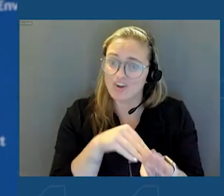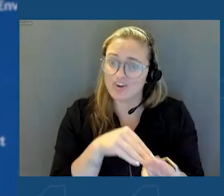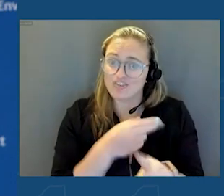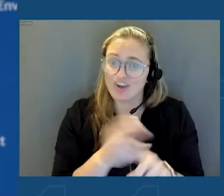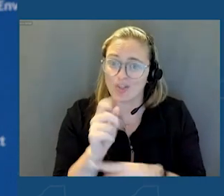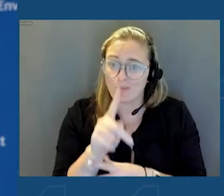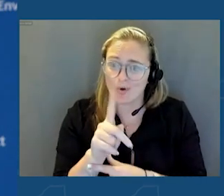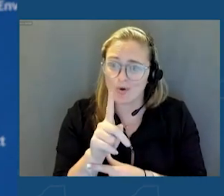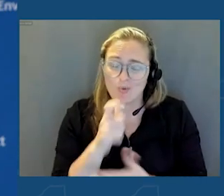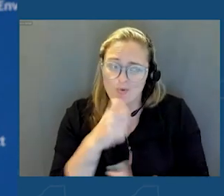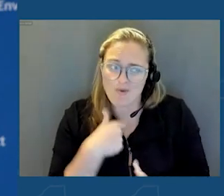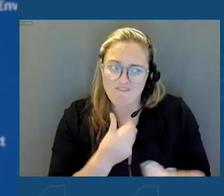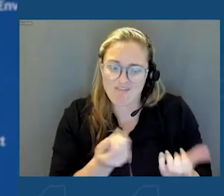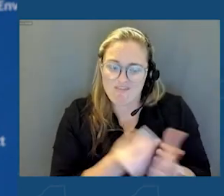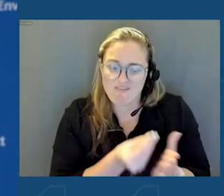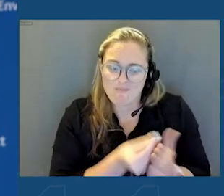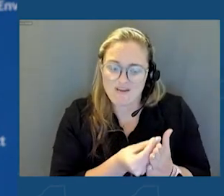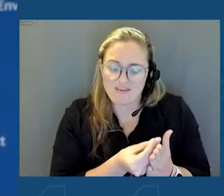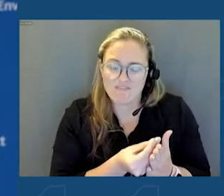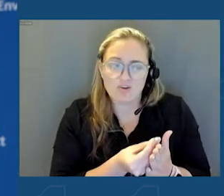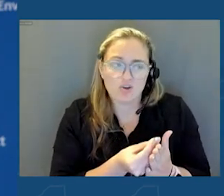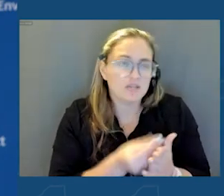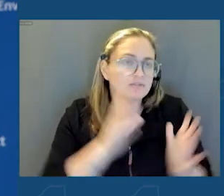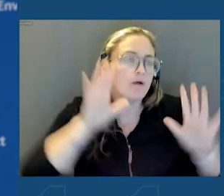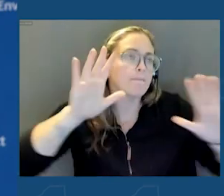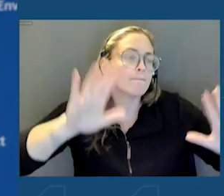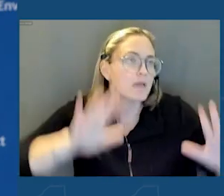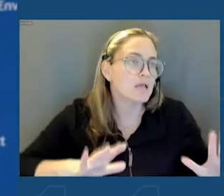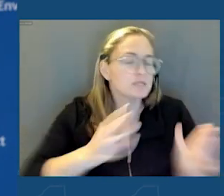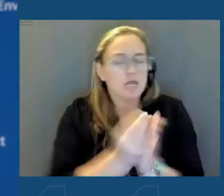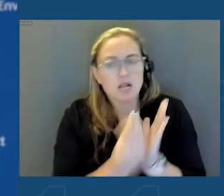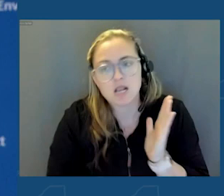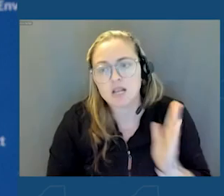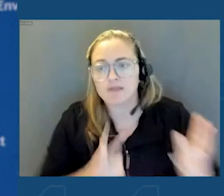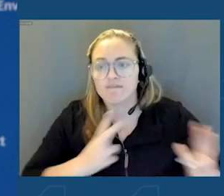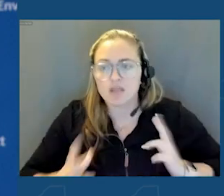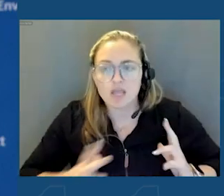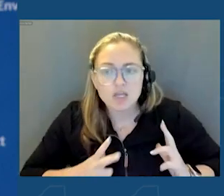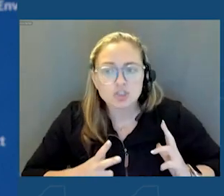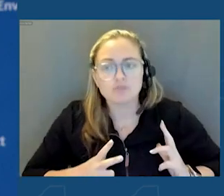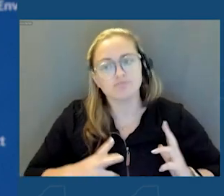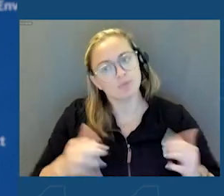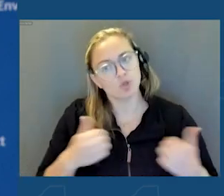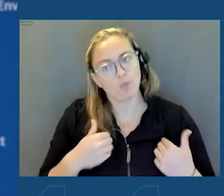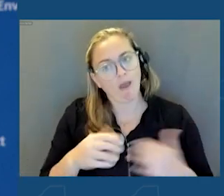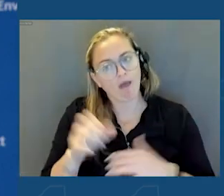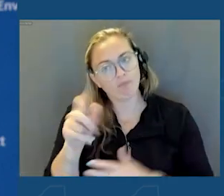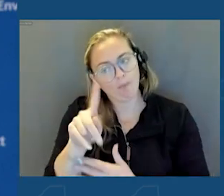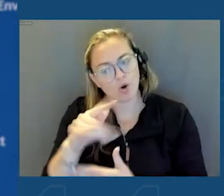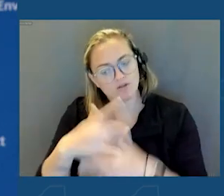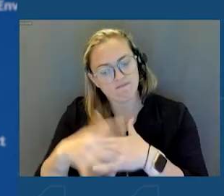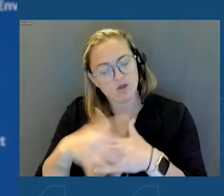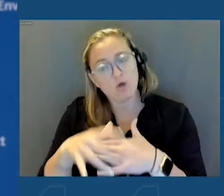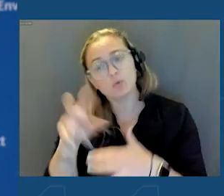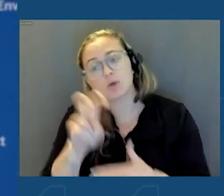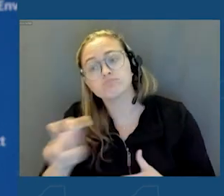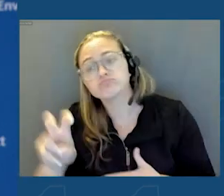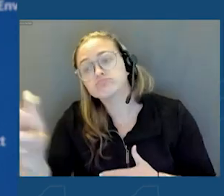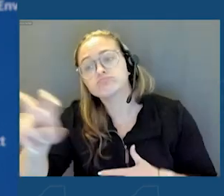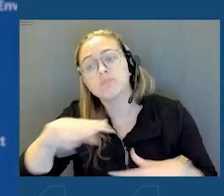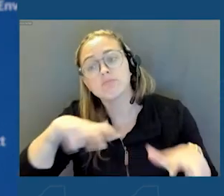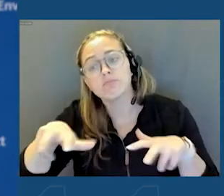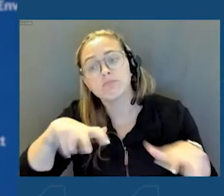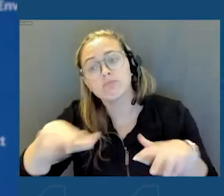but we have magnificent parks. And that's why I had a chance to explore everything from hiking along the Niagara Gorge to jumping off